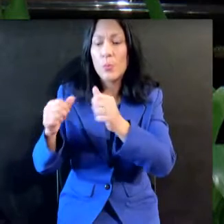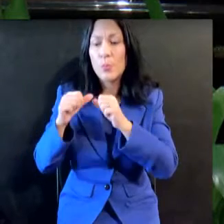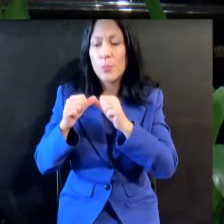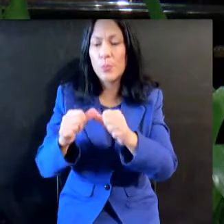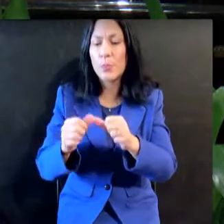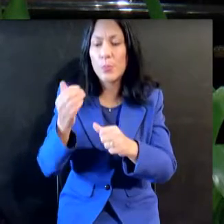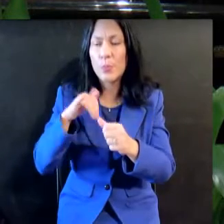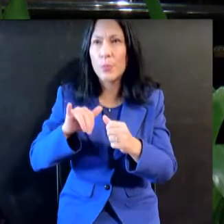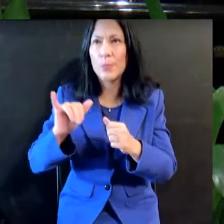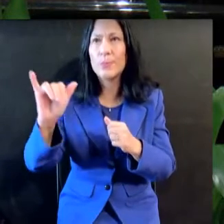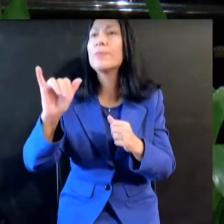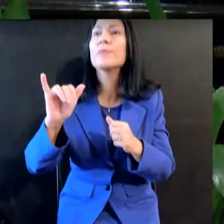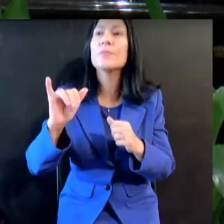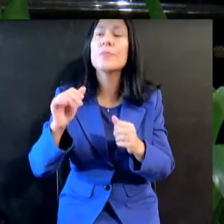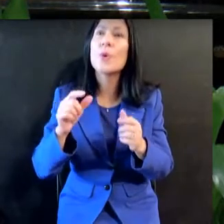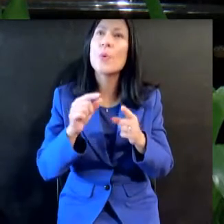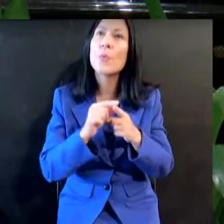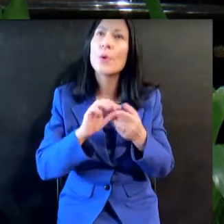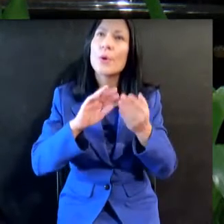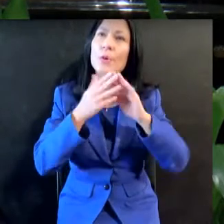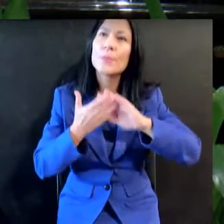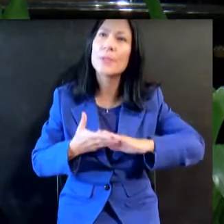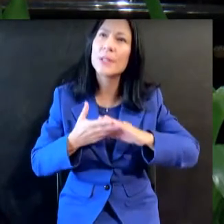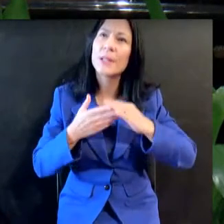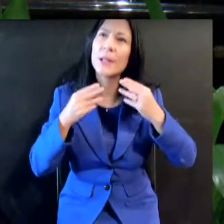Word made flesh,